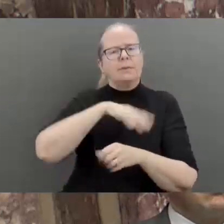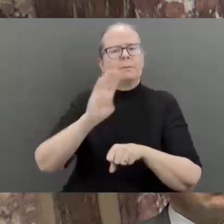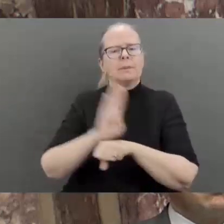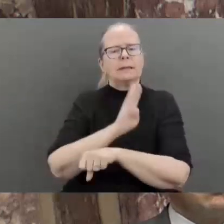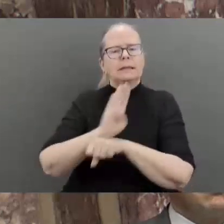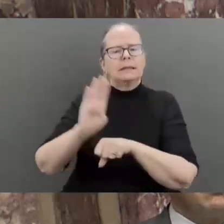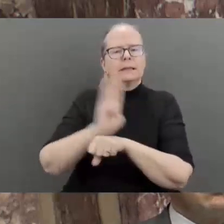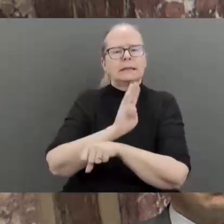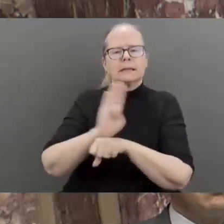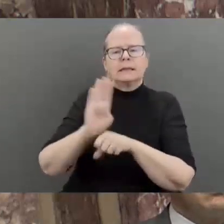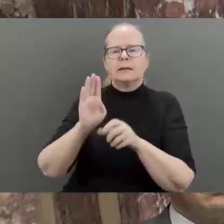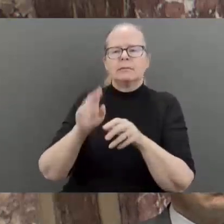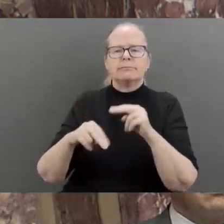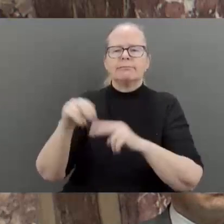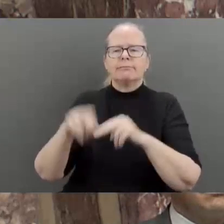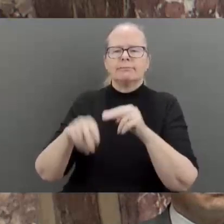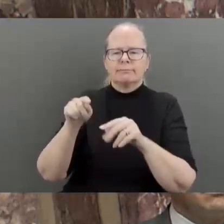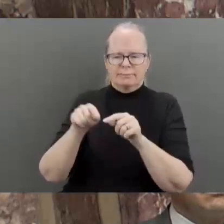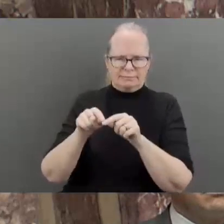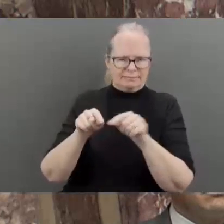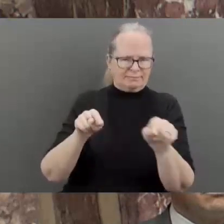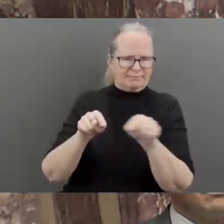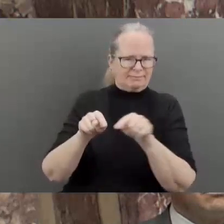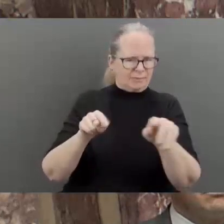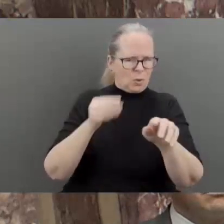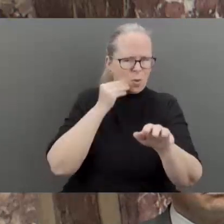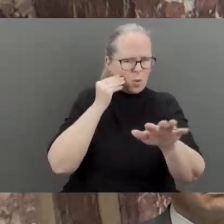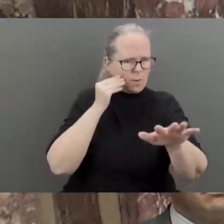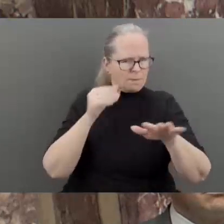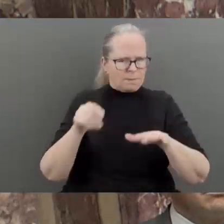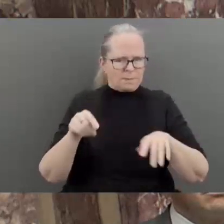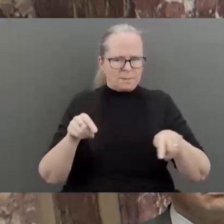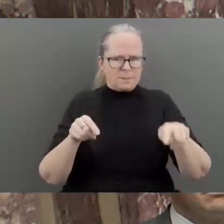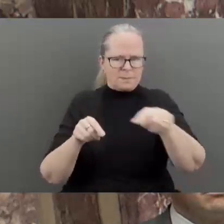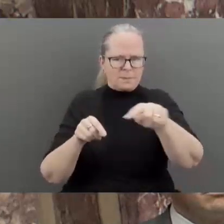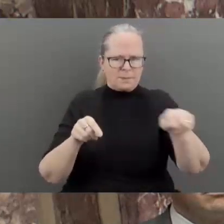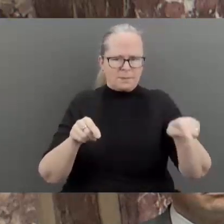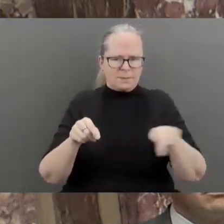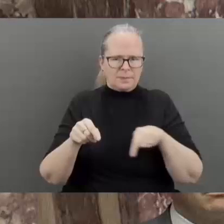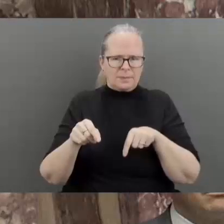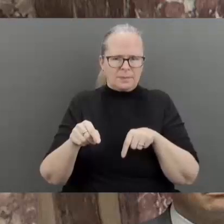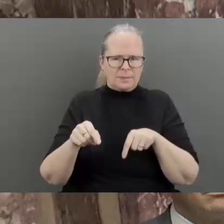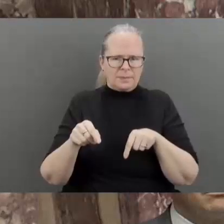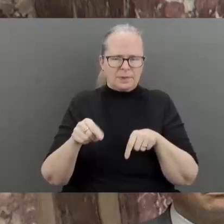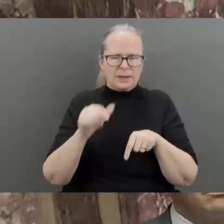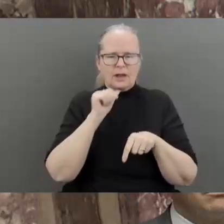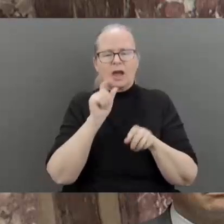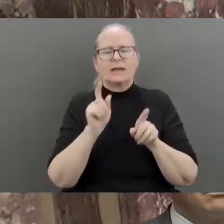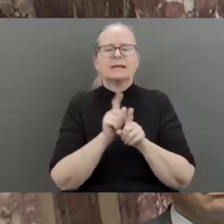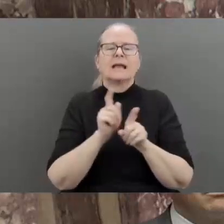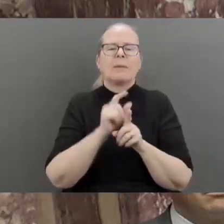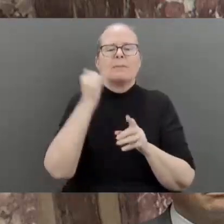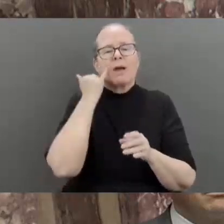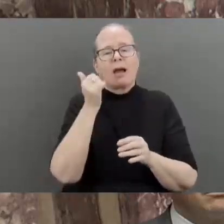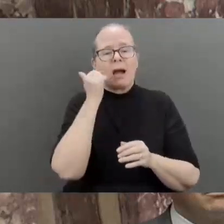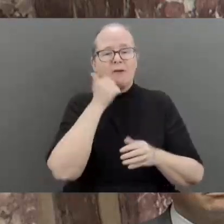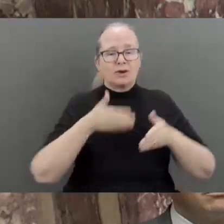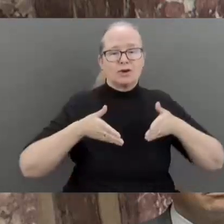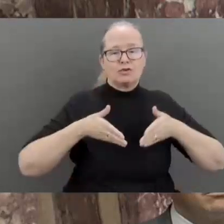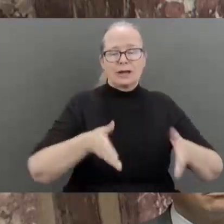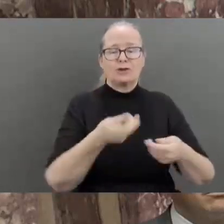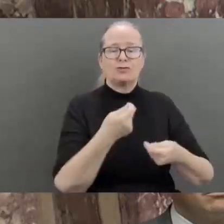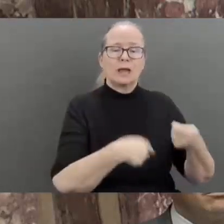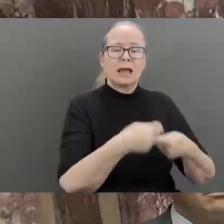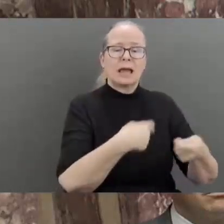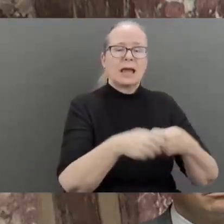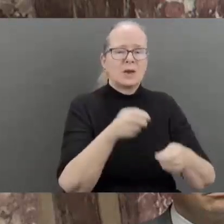that these were not street dealers. These criminals were running super labs with industrial